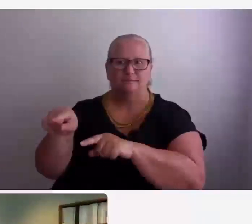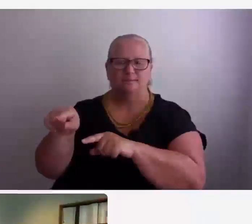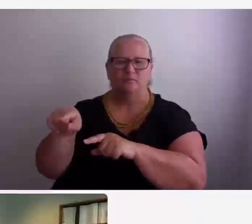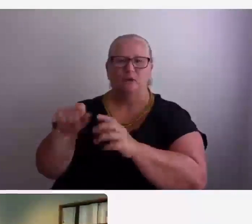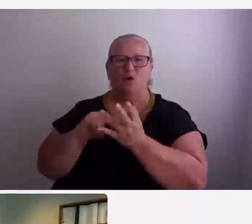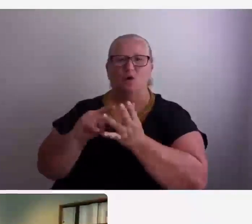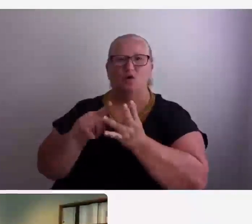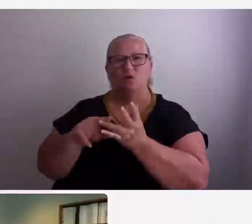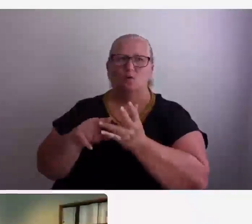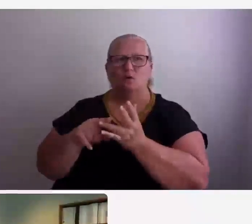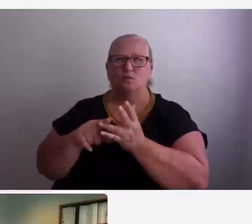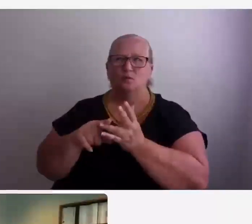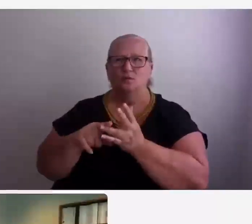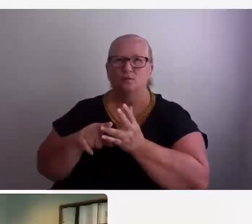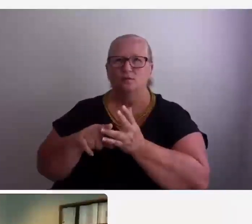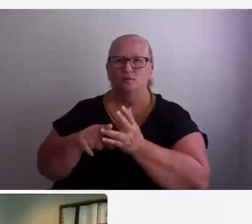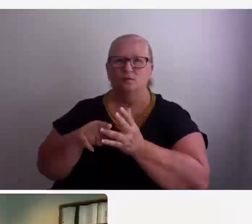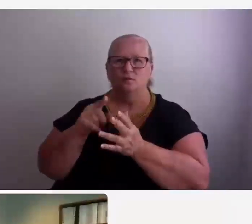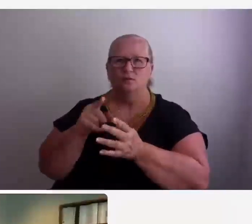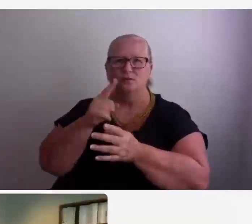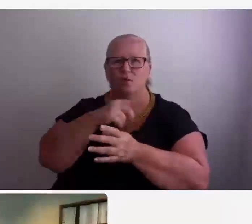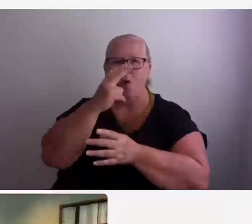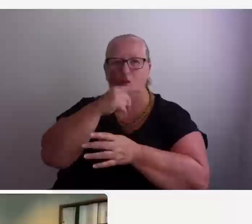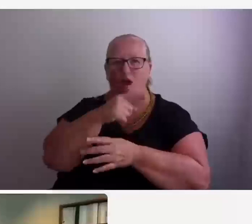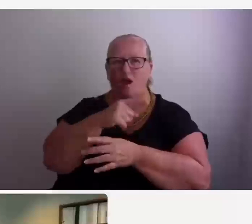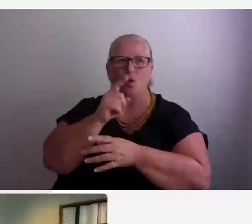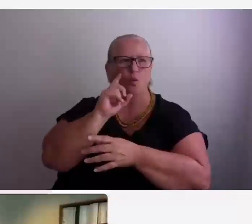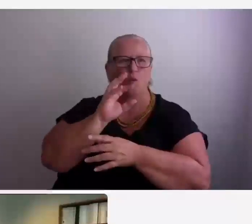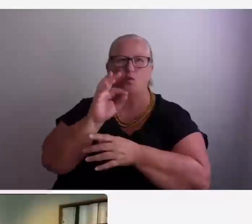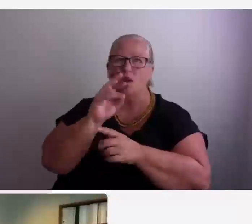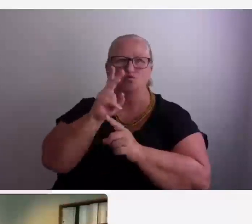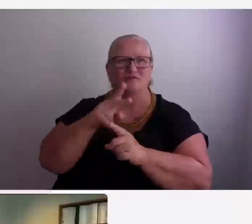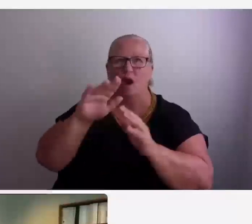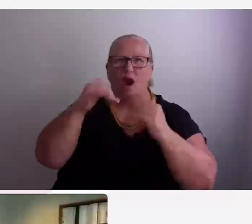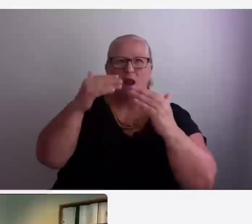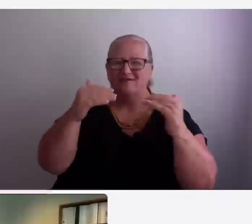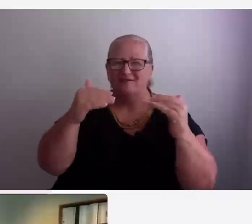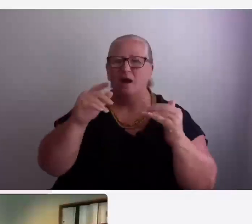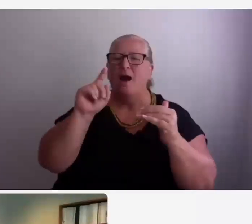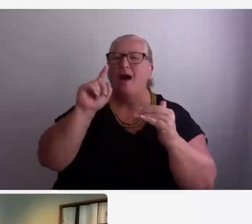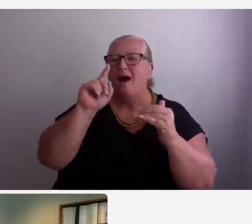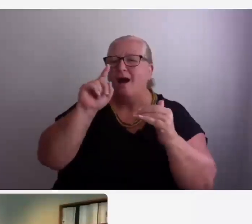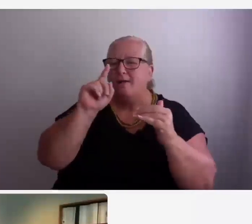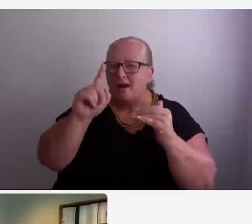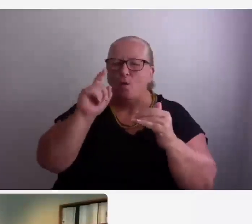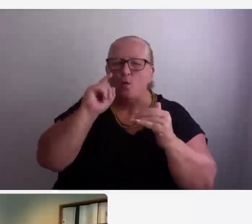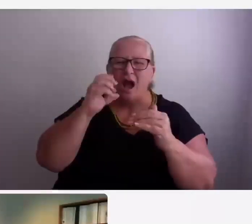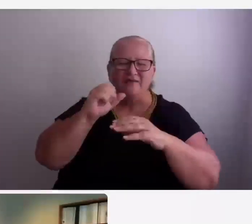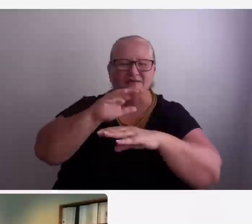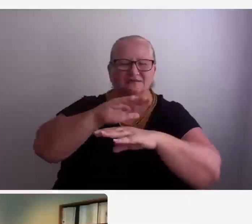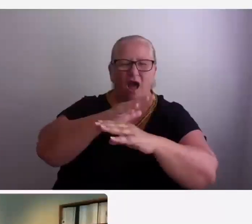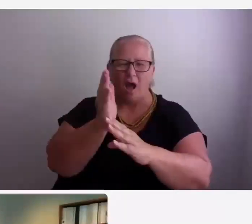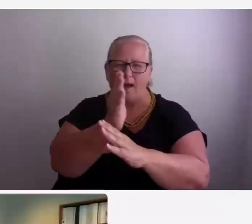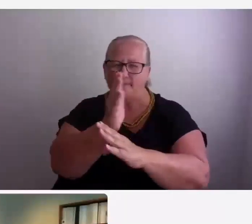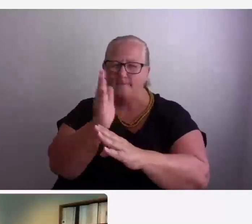higher level, no, ACFI reviews won't continue, but there will be a time period. I'm not exactly sure what that period